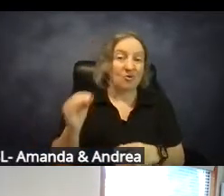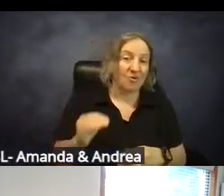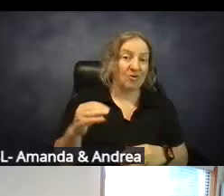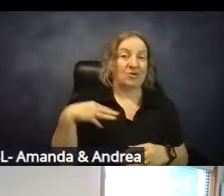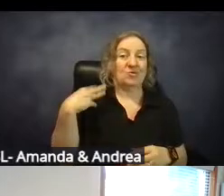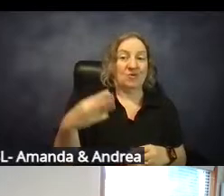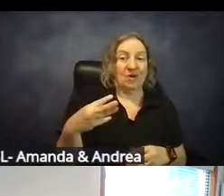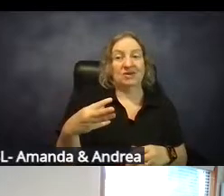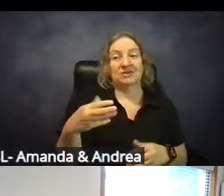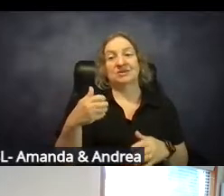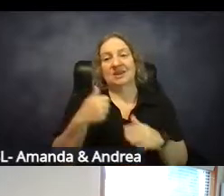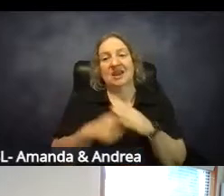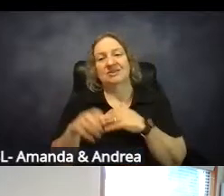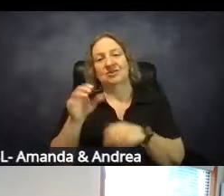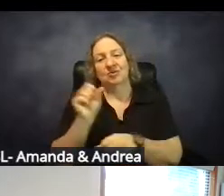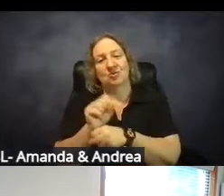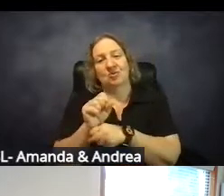awning.